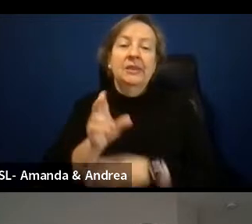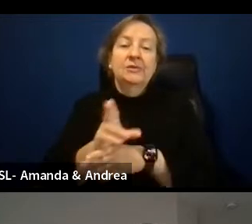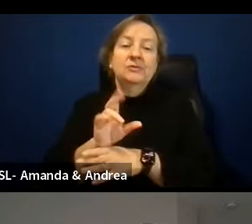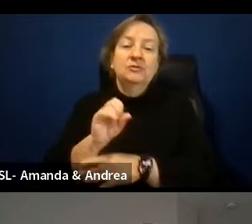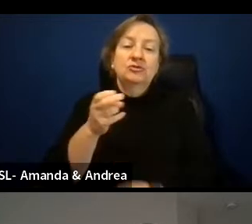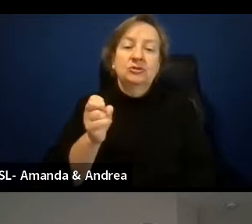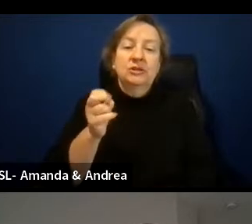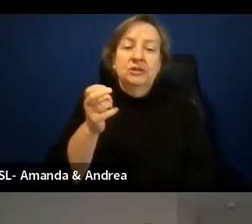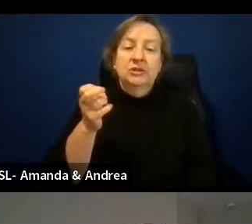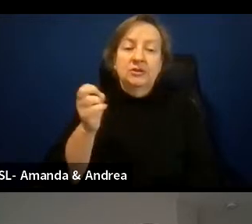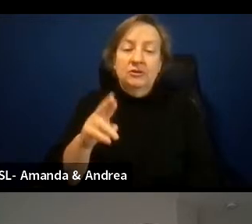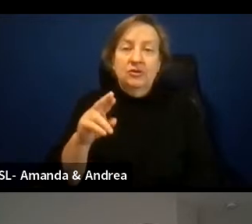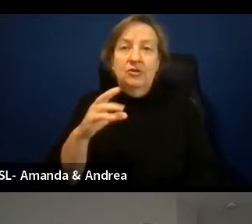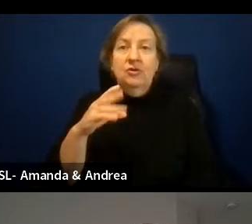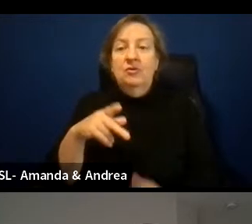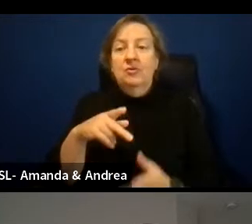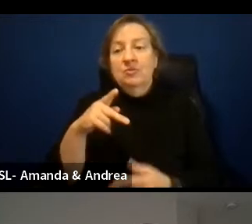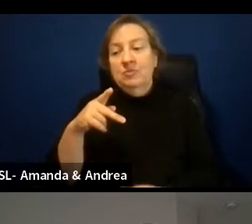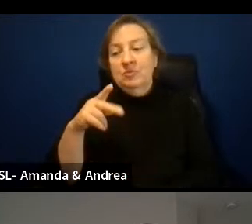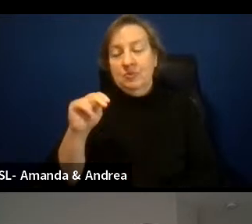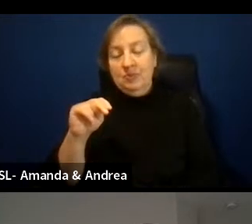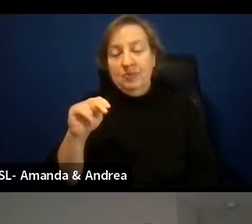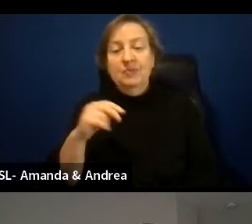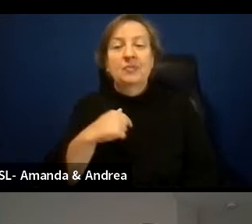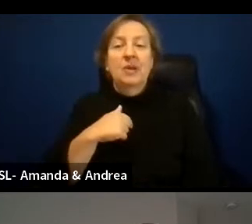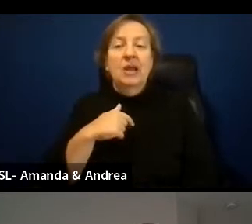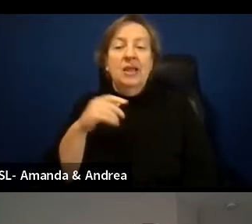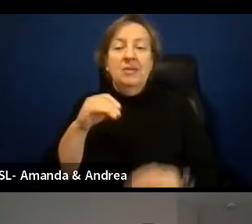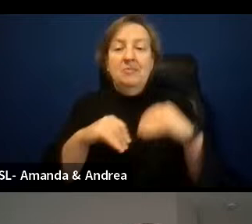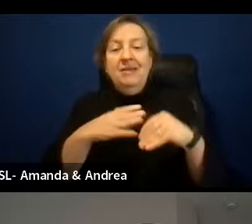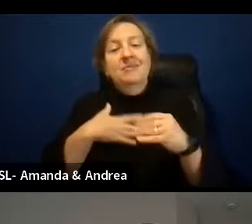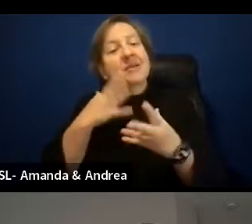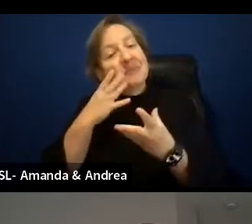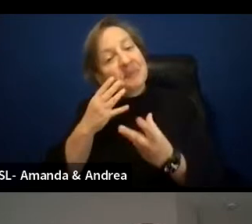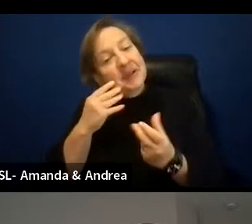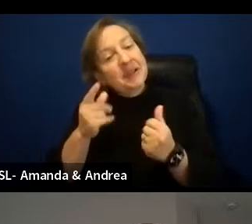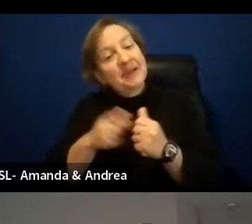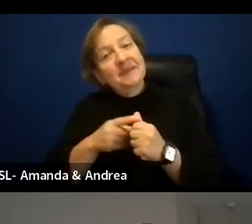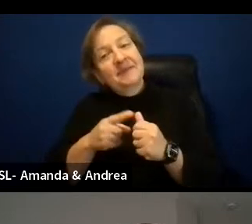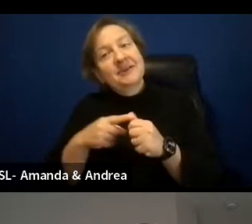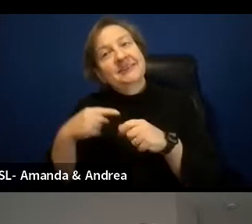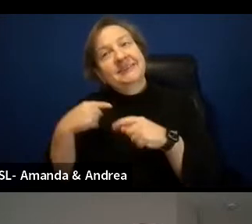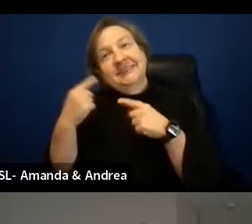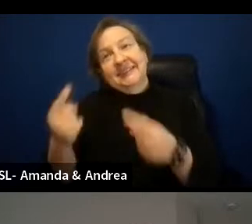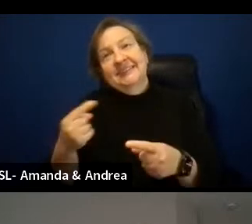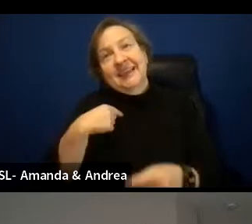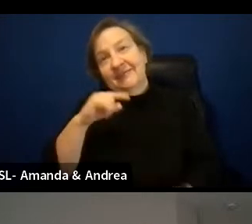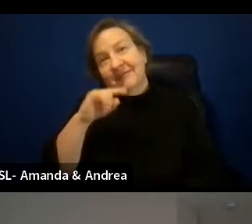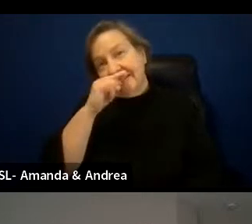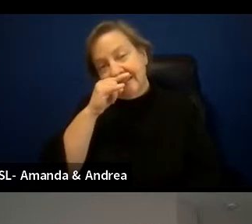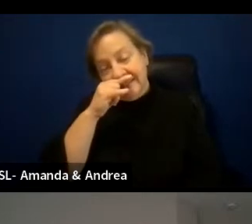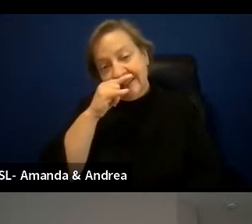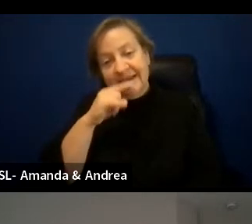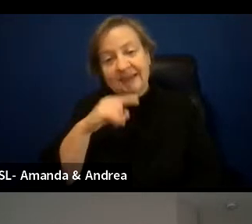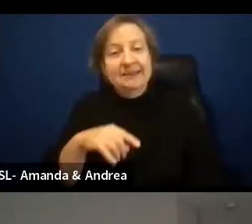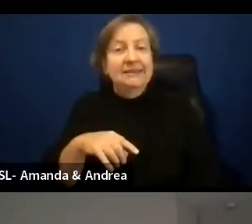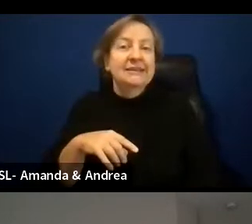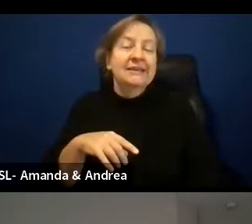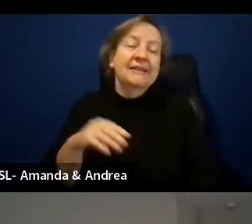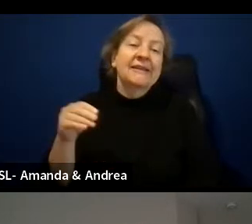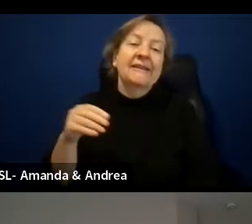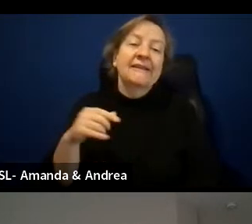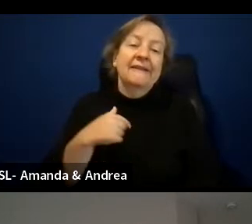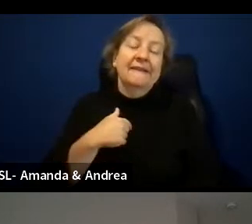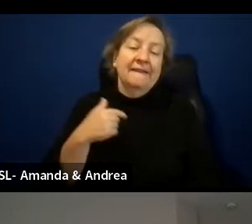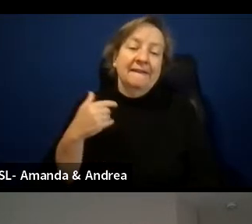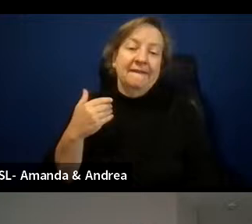her pronouns. I pack my pillow first. I've done that since I was a kid, which means I own a lot